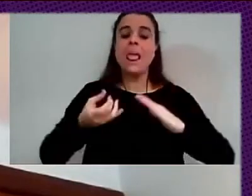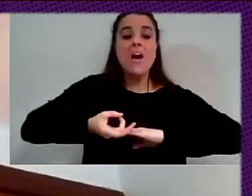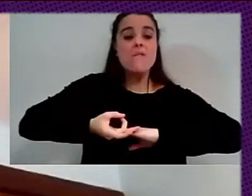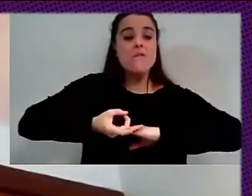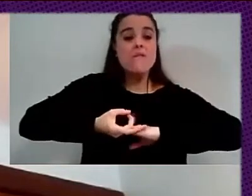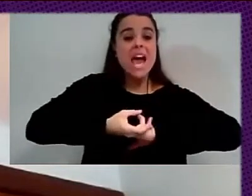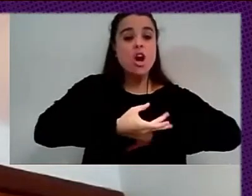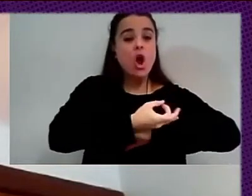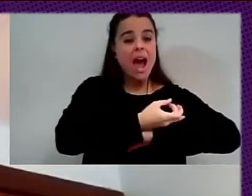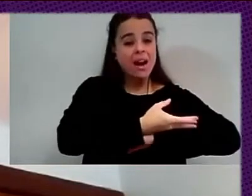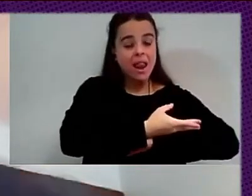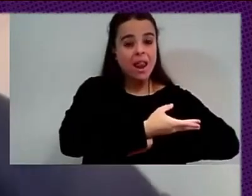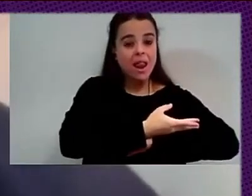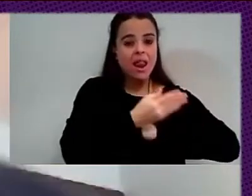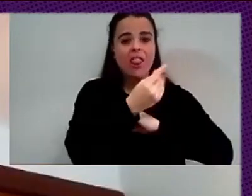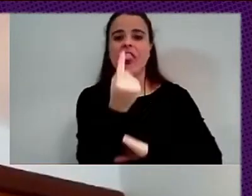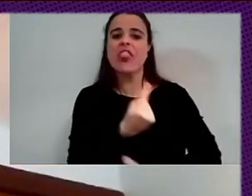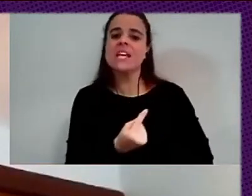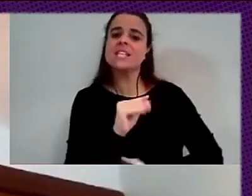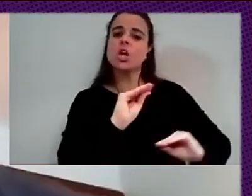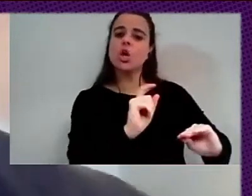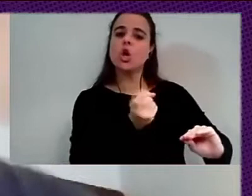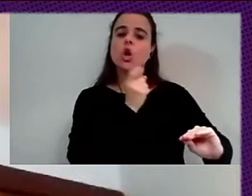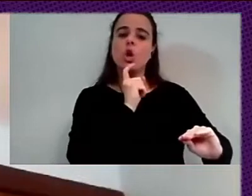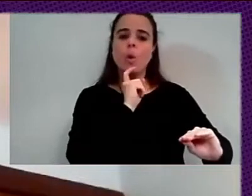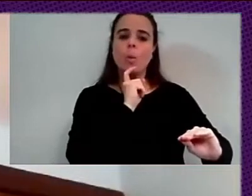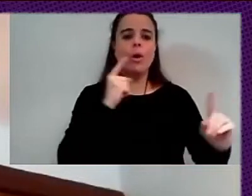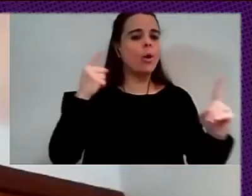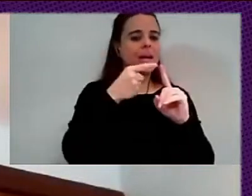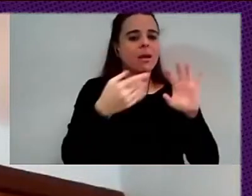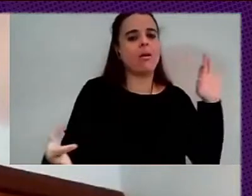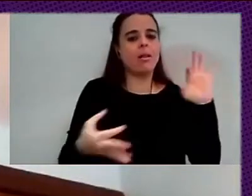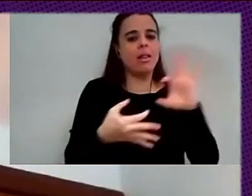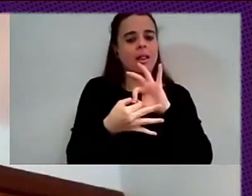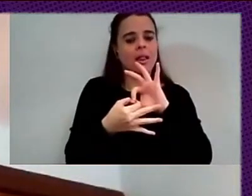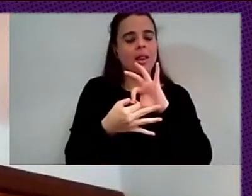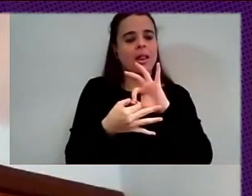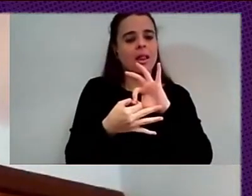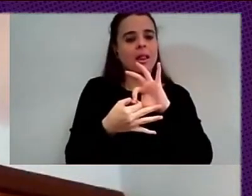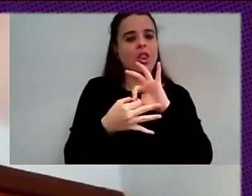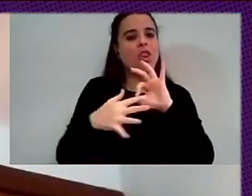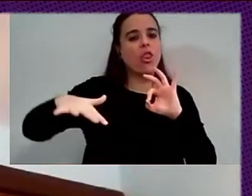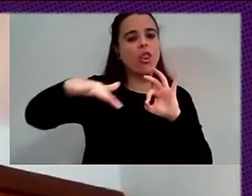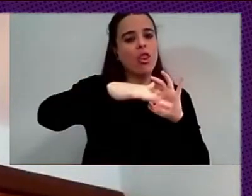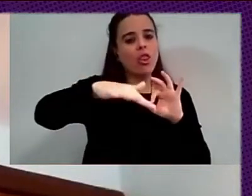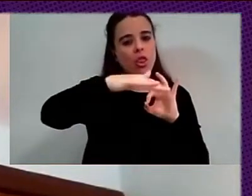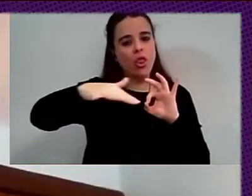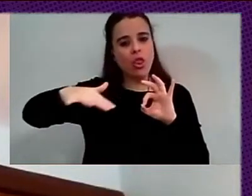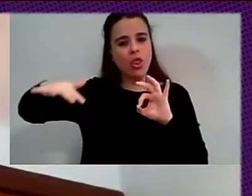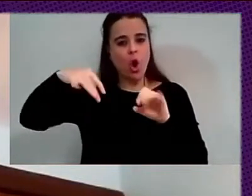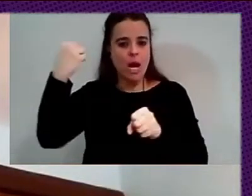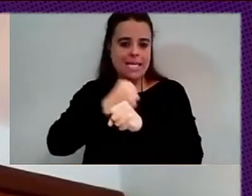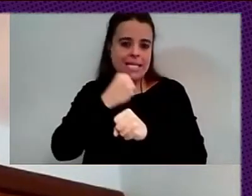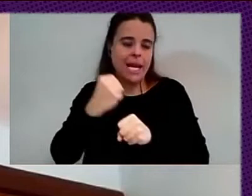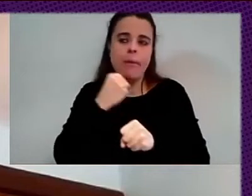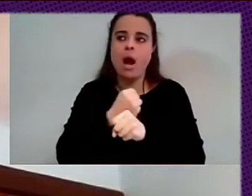the railroads to link up areas where they're putting people to work on the